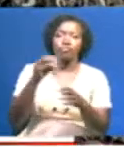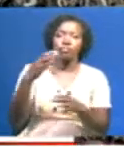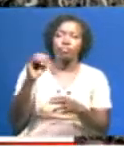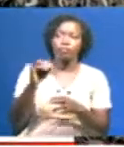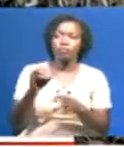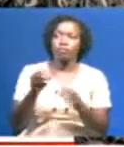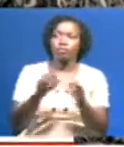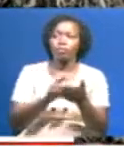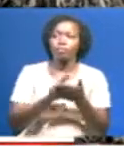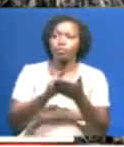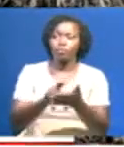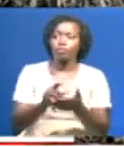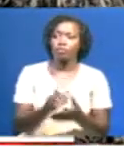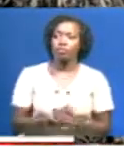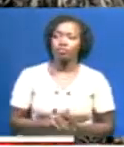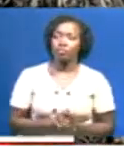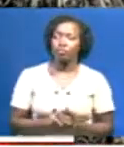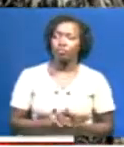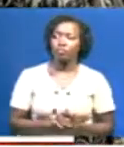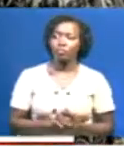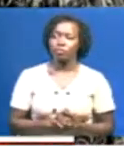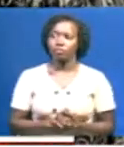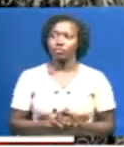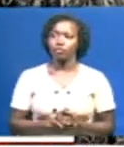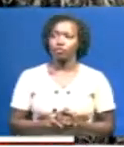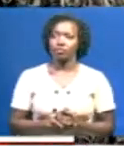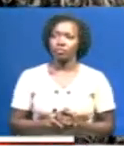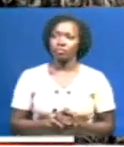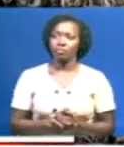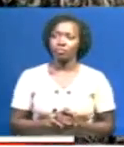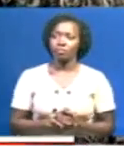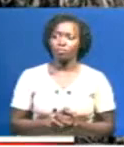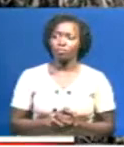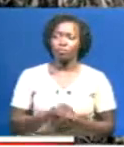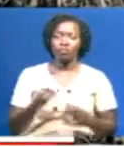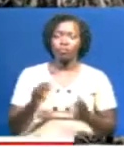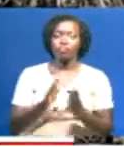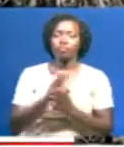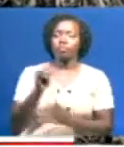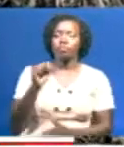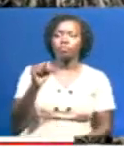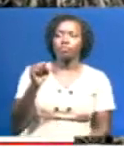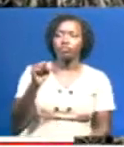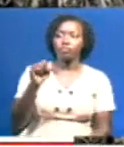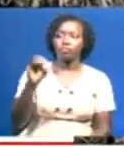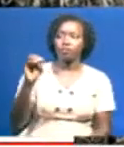setting a reasonable number of SACOs that one platform will be allowed to